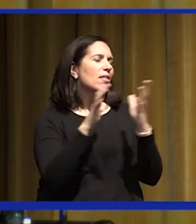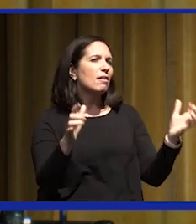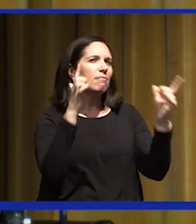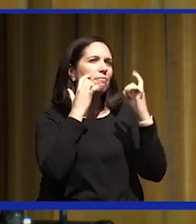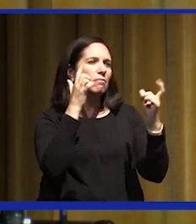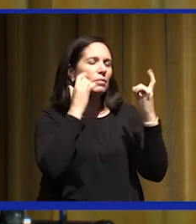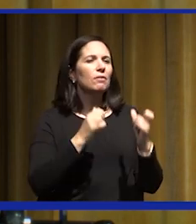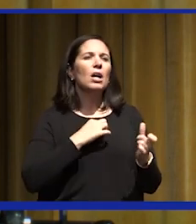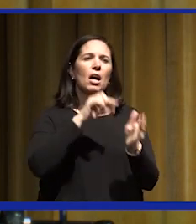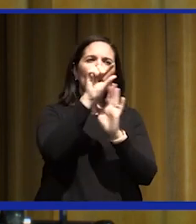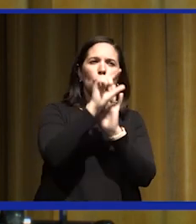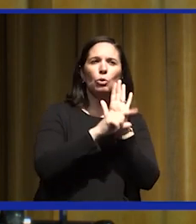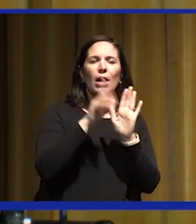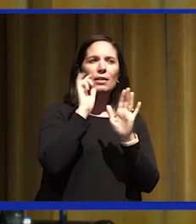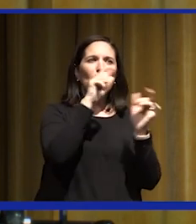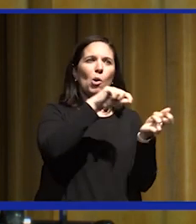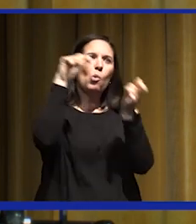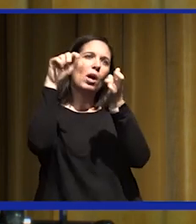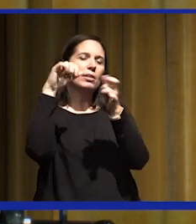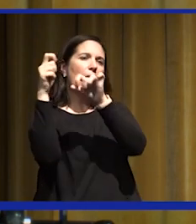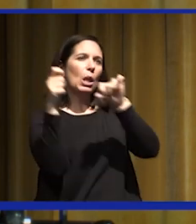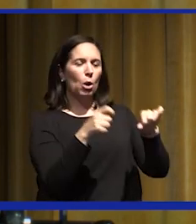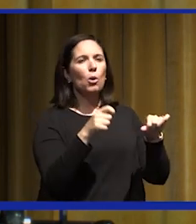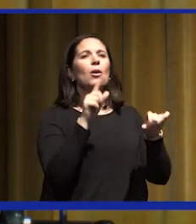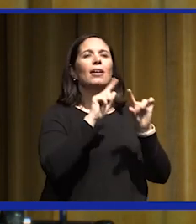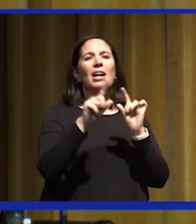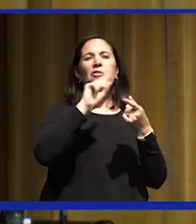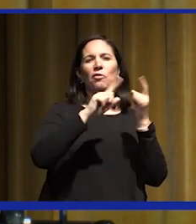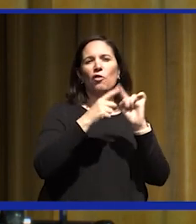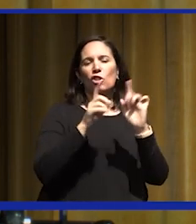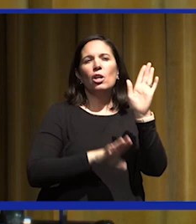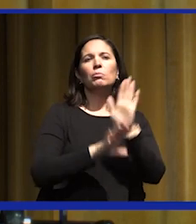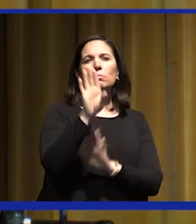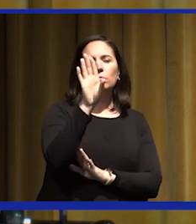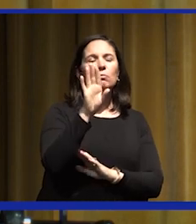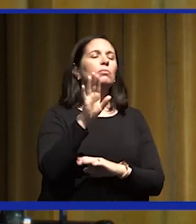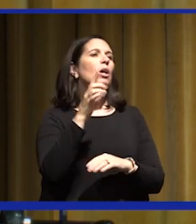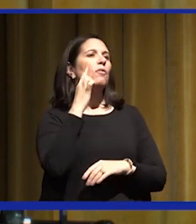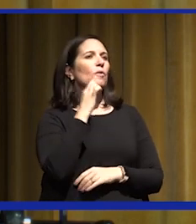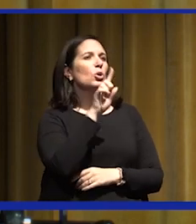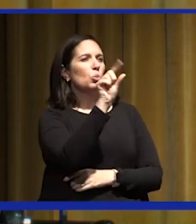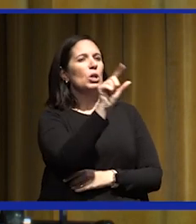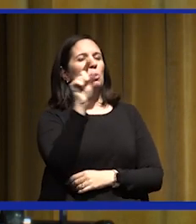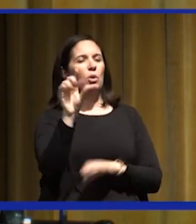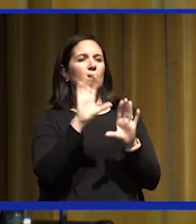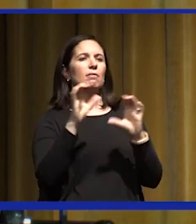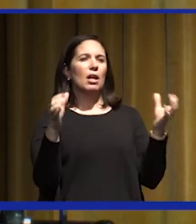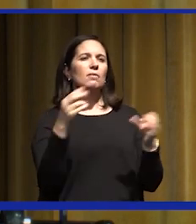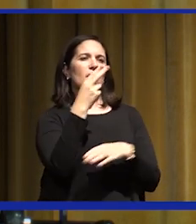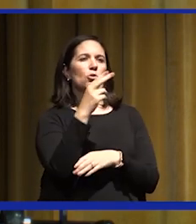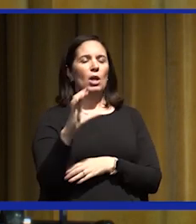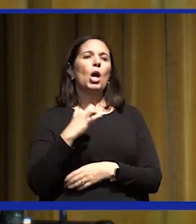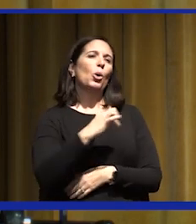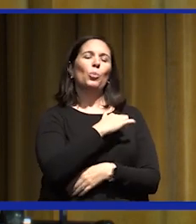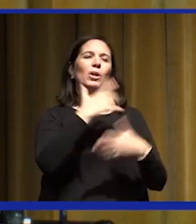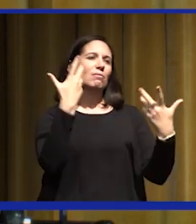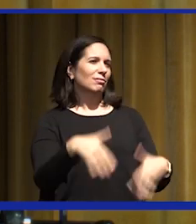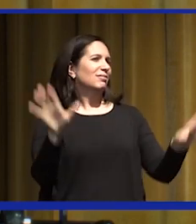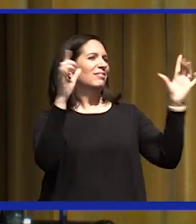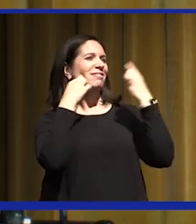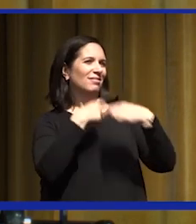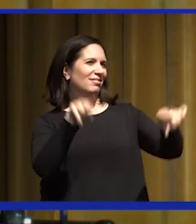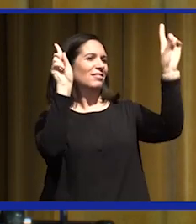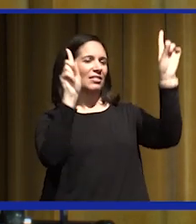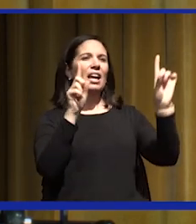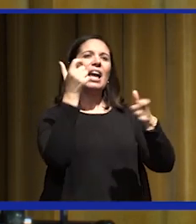were raised and lowered, and friendships were formed. To the 2020 class of Henry Clay, we've made it.